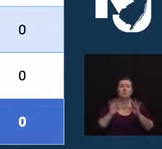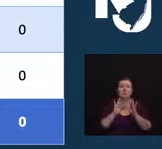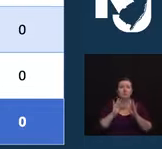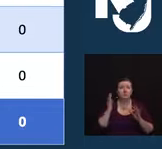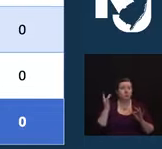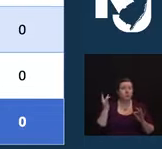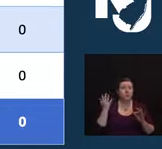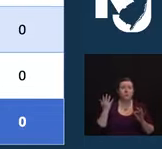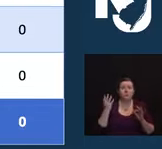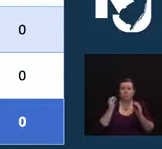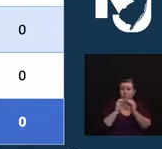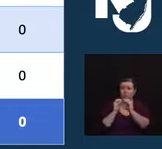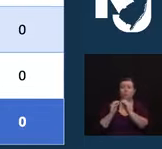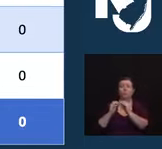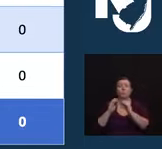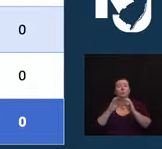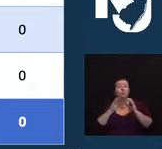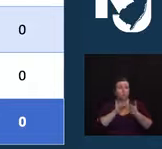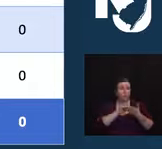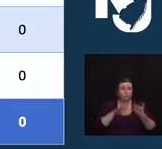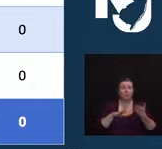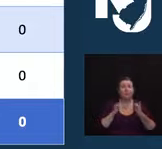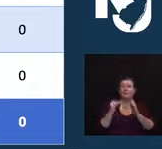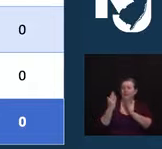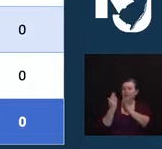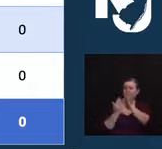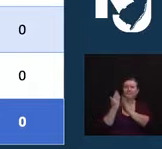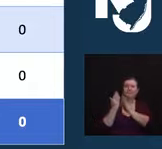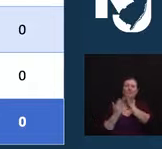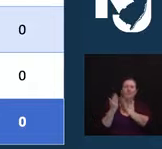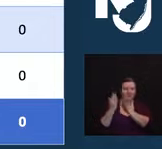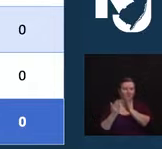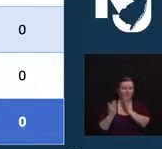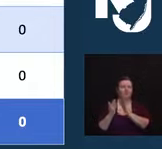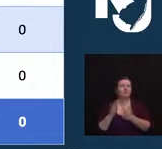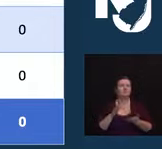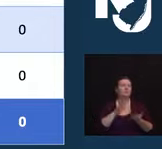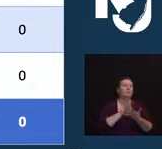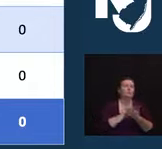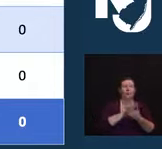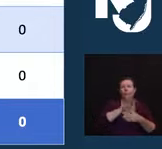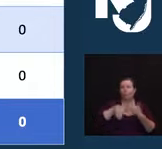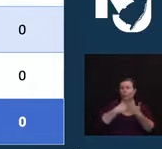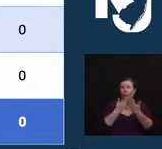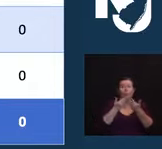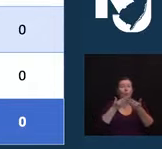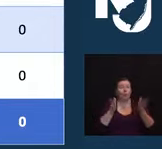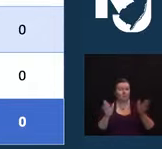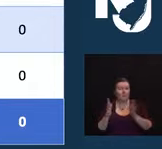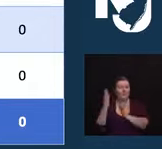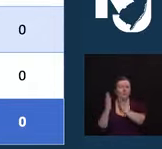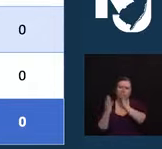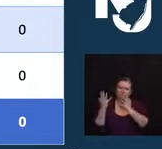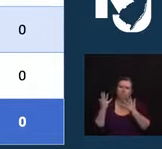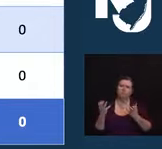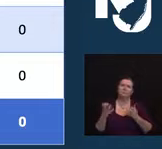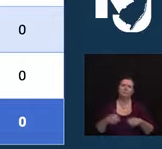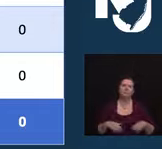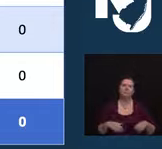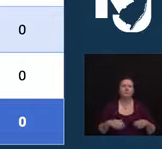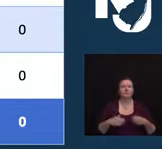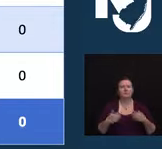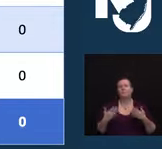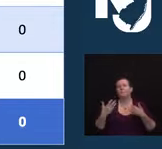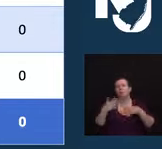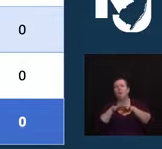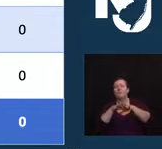instruction, whether their schools are all in-person or are reopening to allow in-person classes on a hybrid schedule.